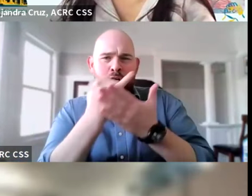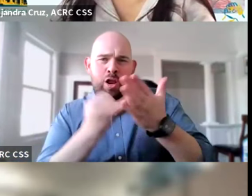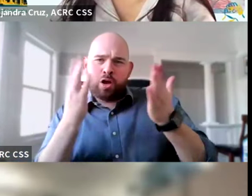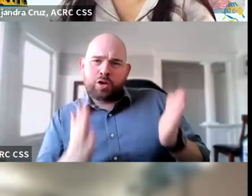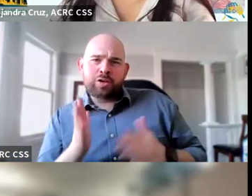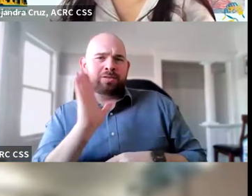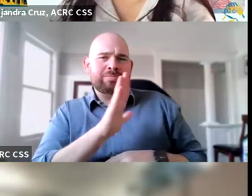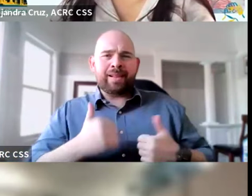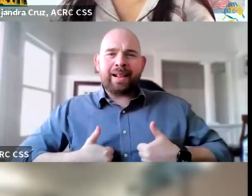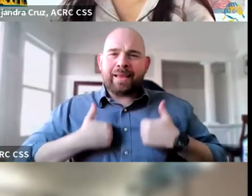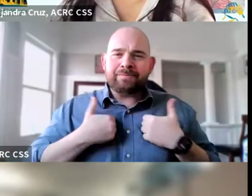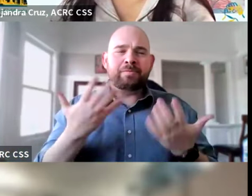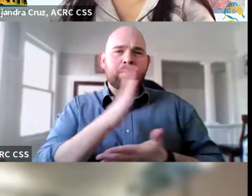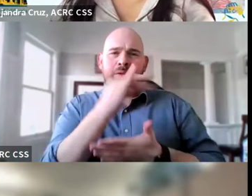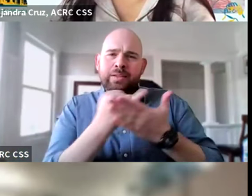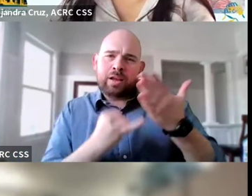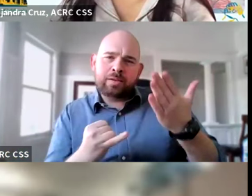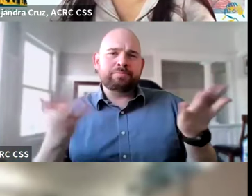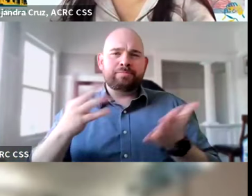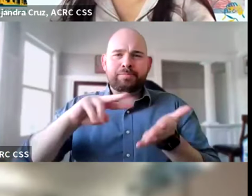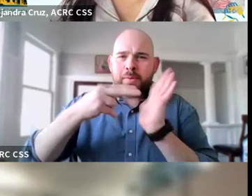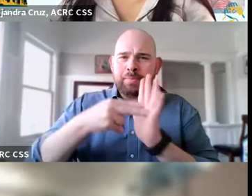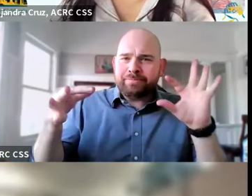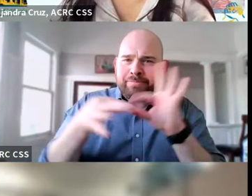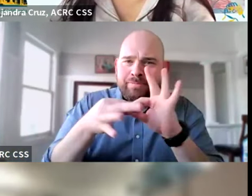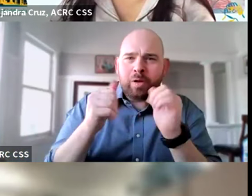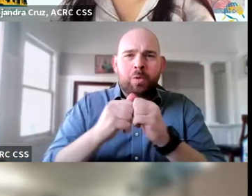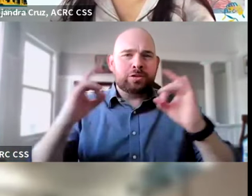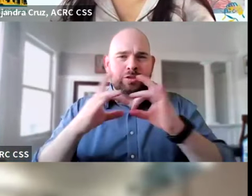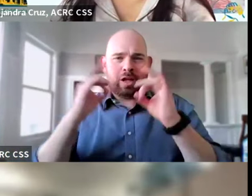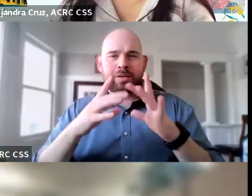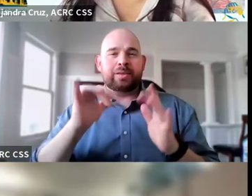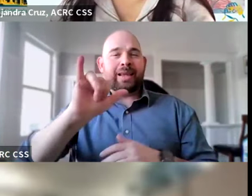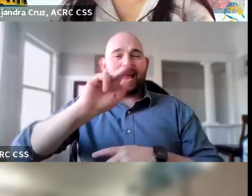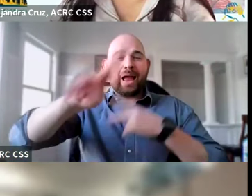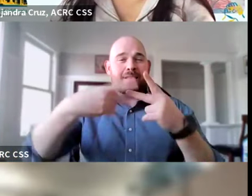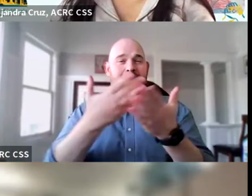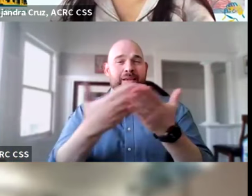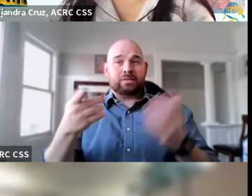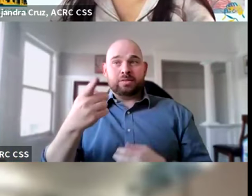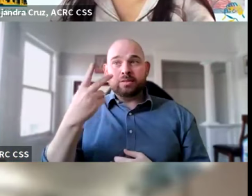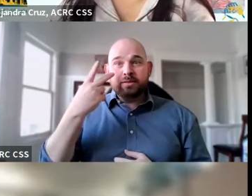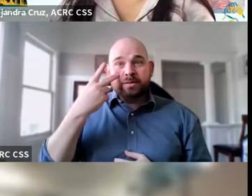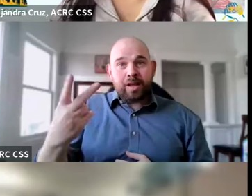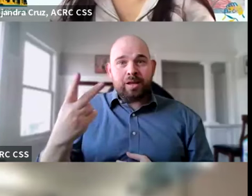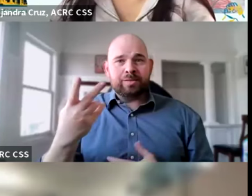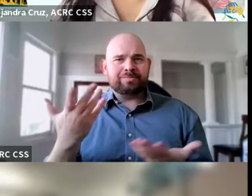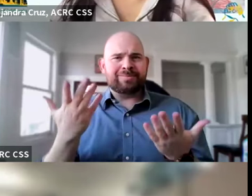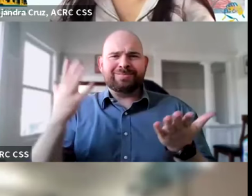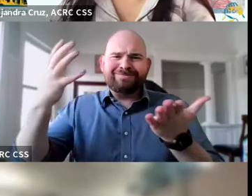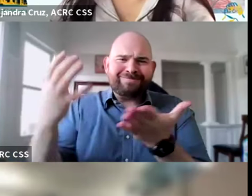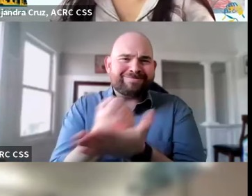And so it's very cool. It explains about this artist, their life, their art, what that connection